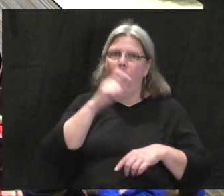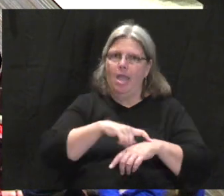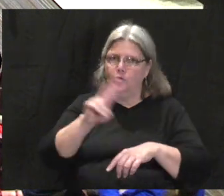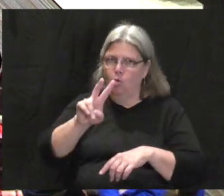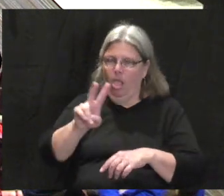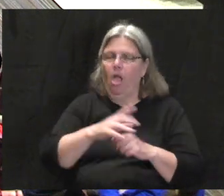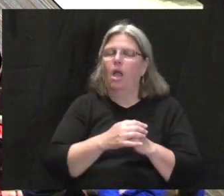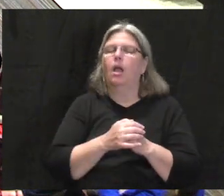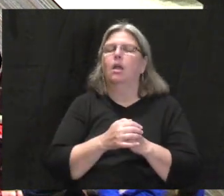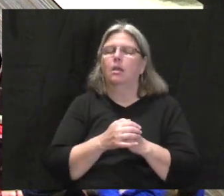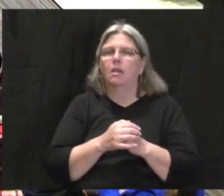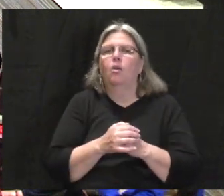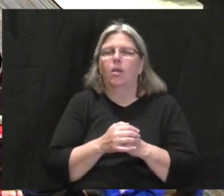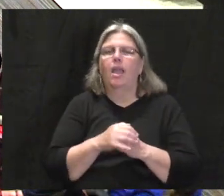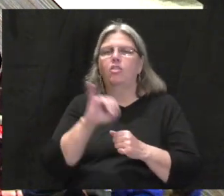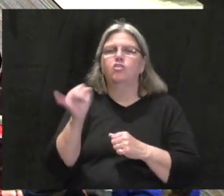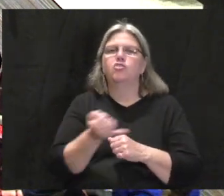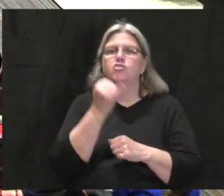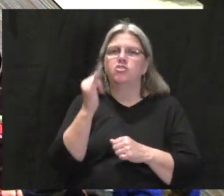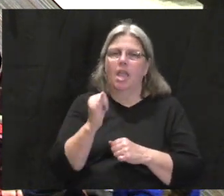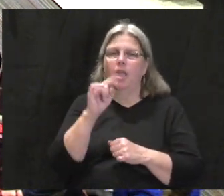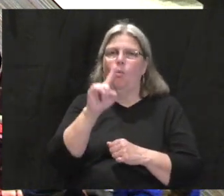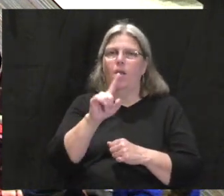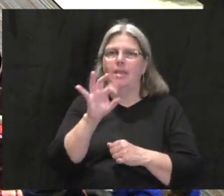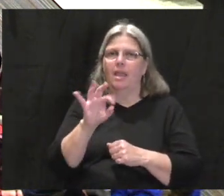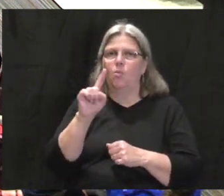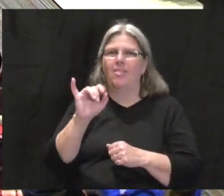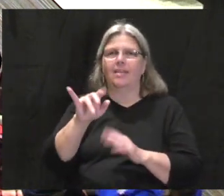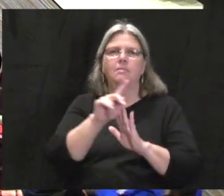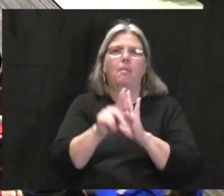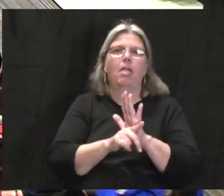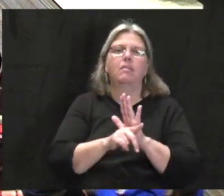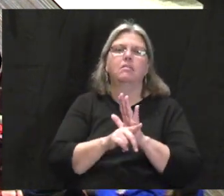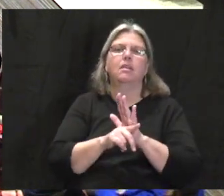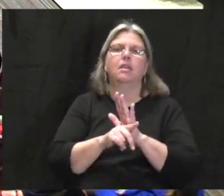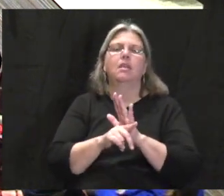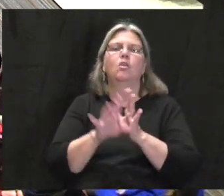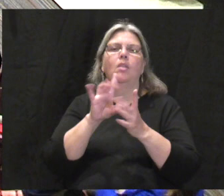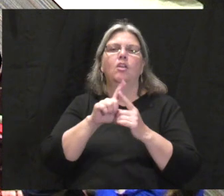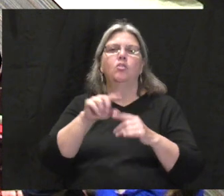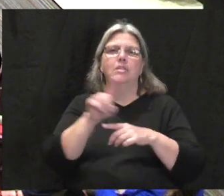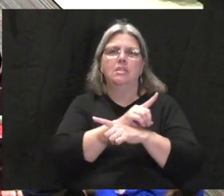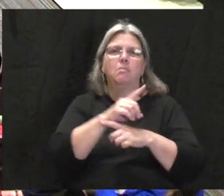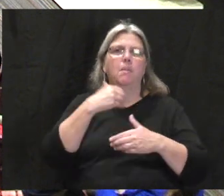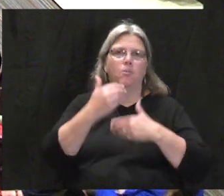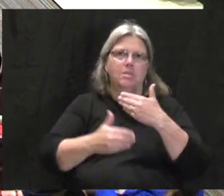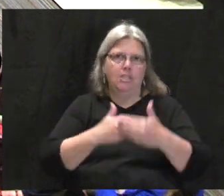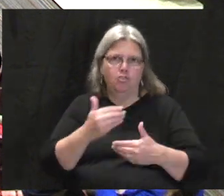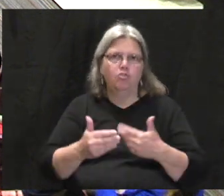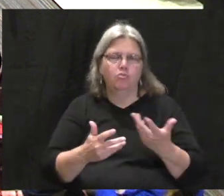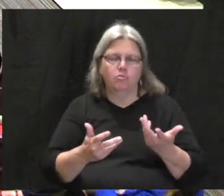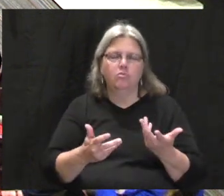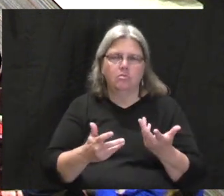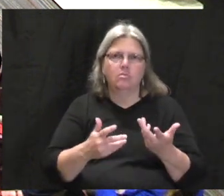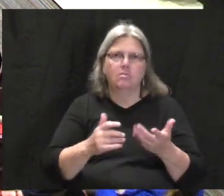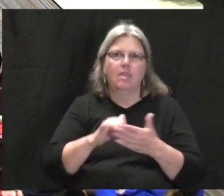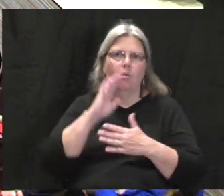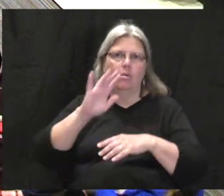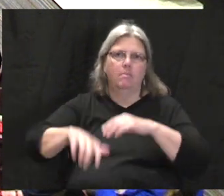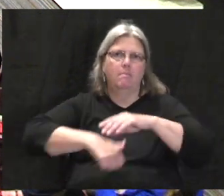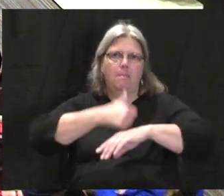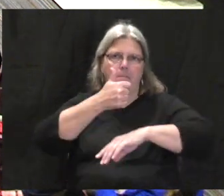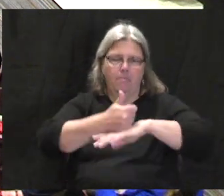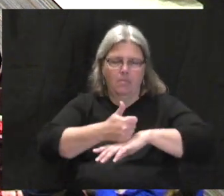looks at that has the result of a year-long committee of faculty and staff and